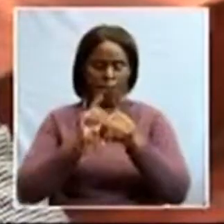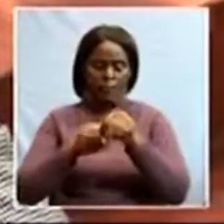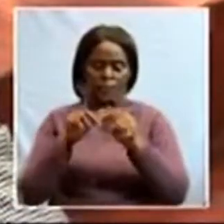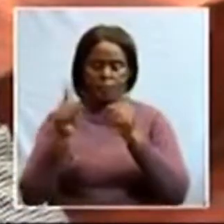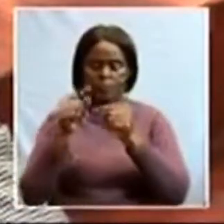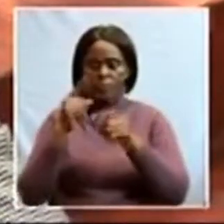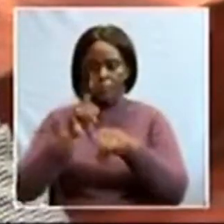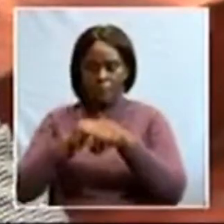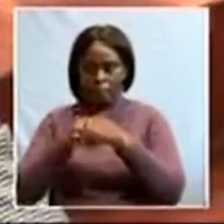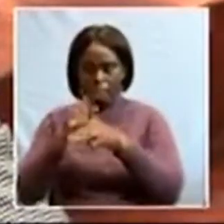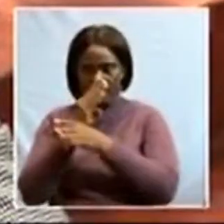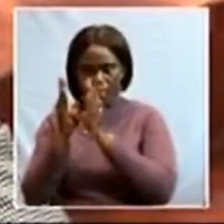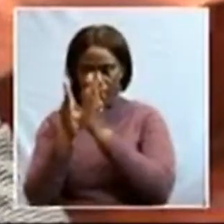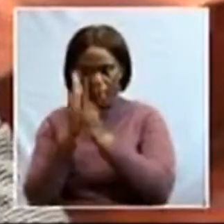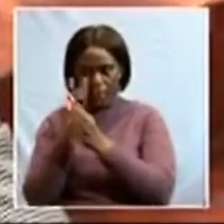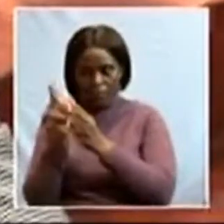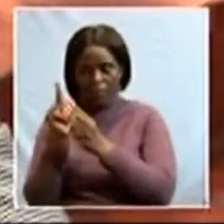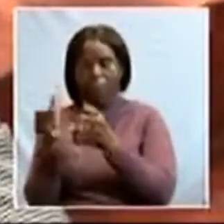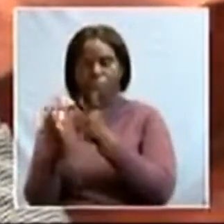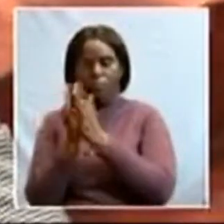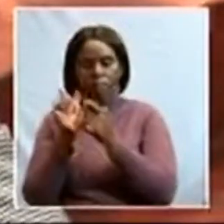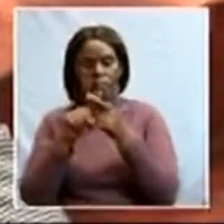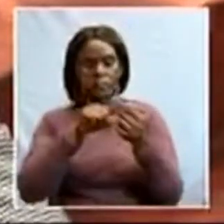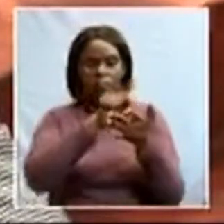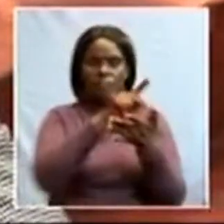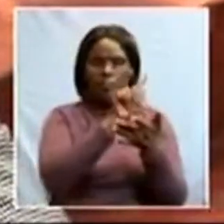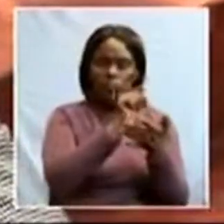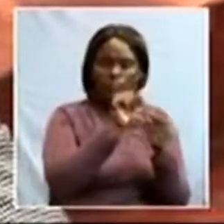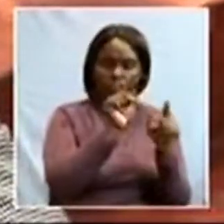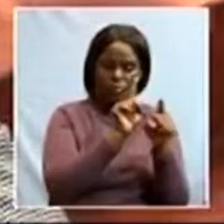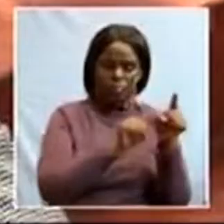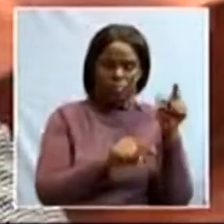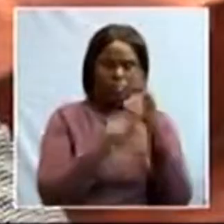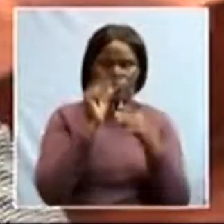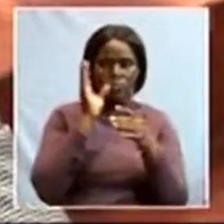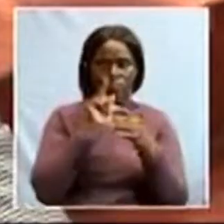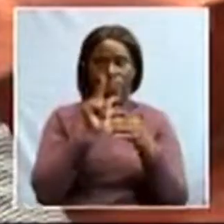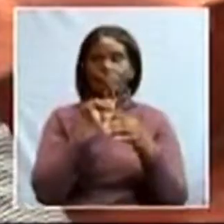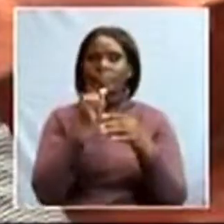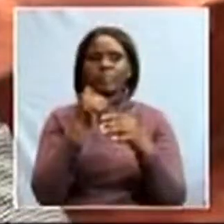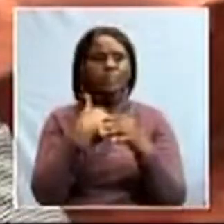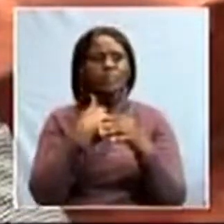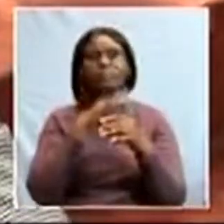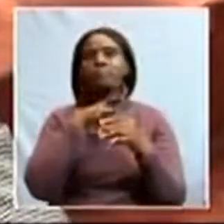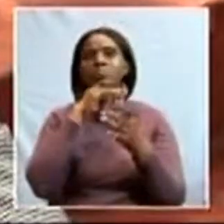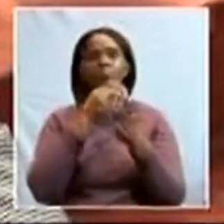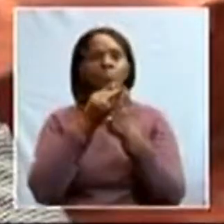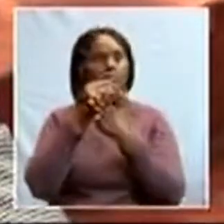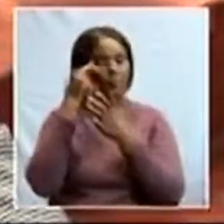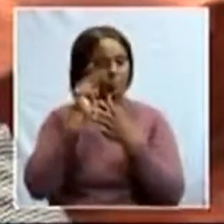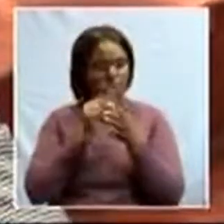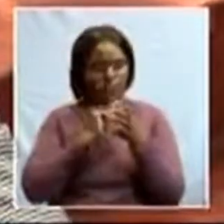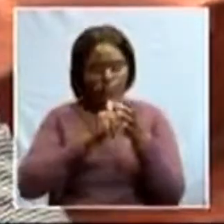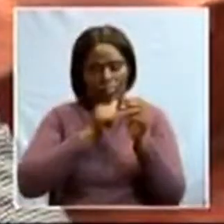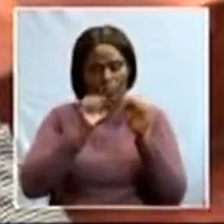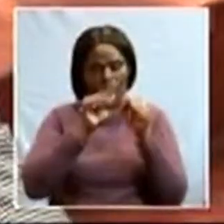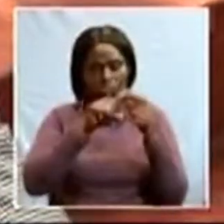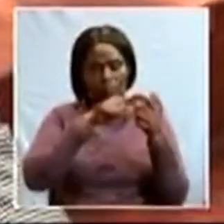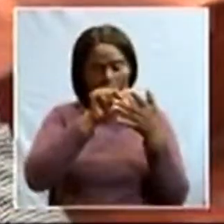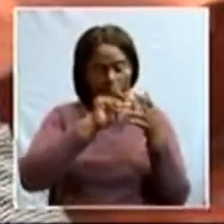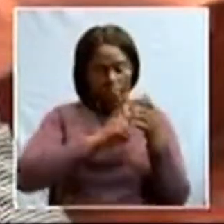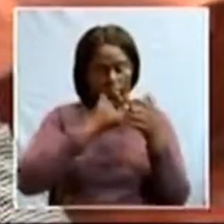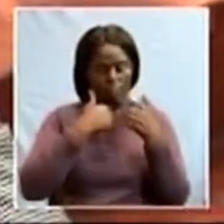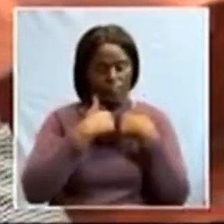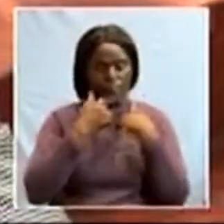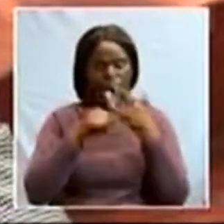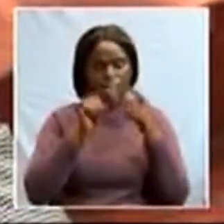when the time that the contractor is claiming to be paid, it was found that maybe we didn't have adequate money for us to be able to pay. So we had